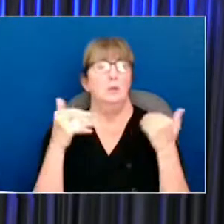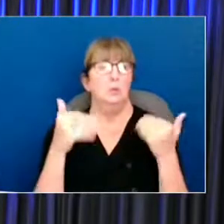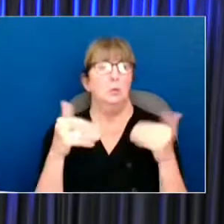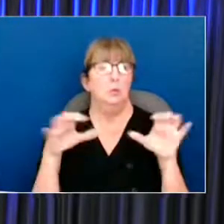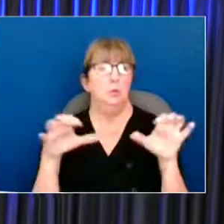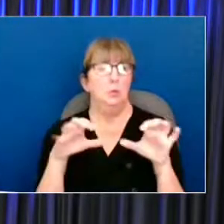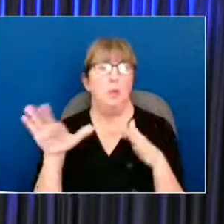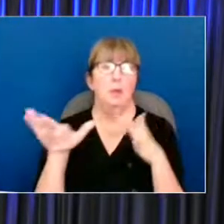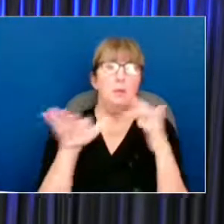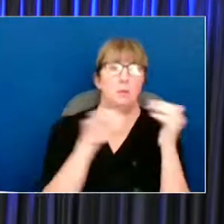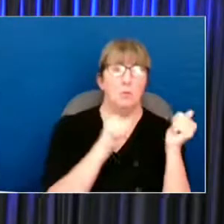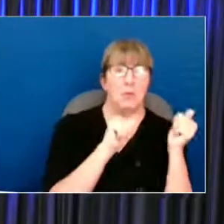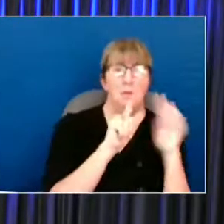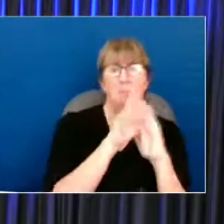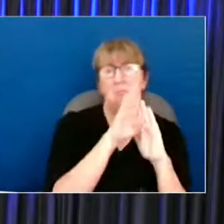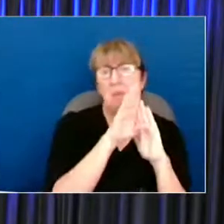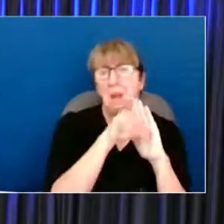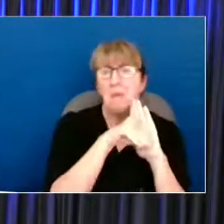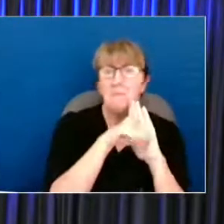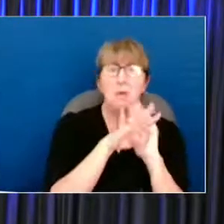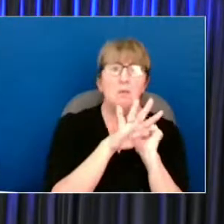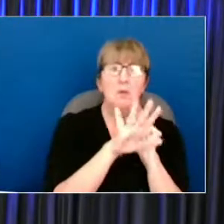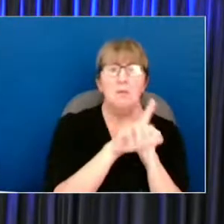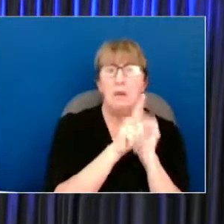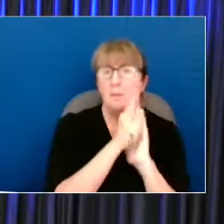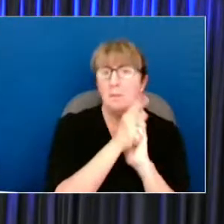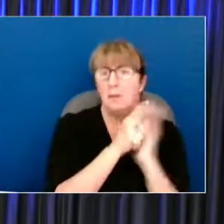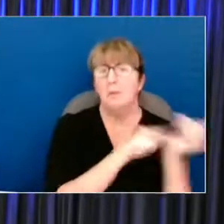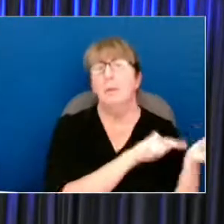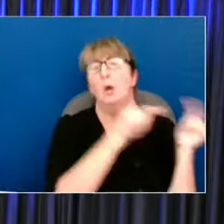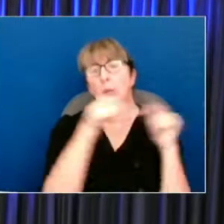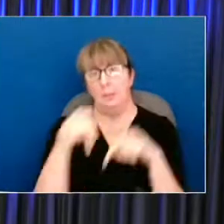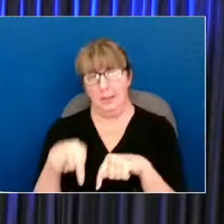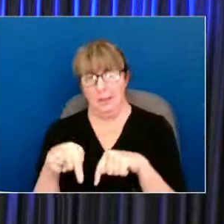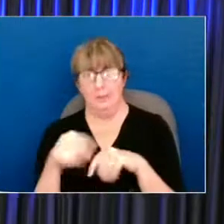hour, 40 minutes or so. Good chance we'll be.